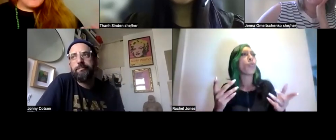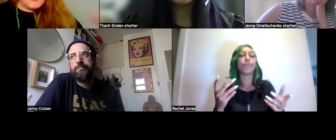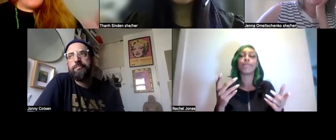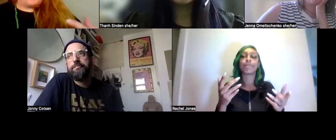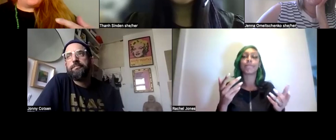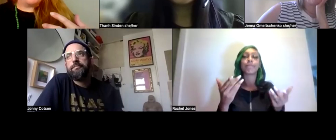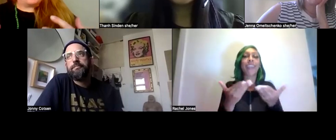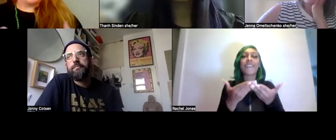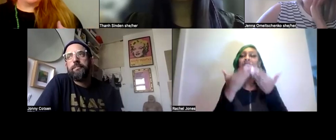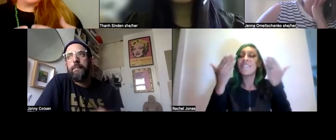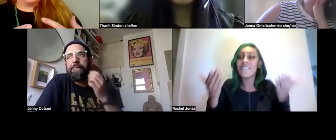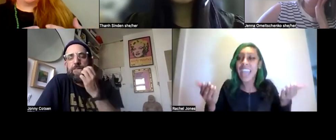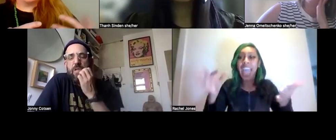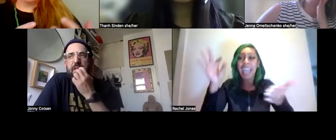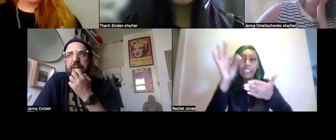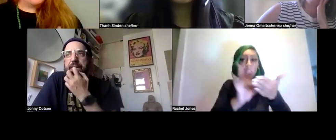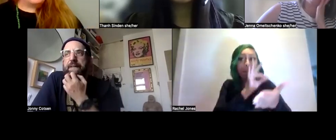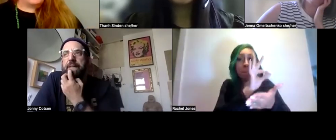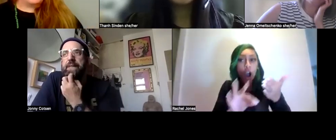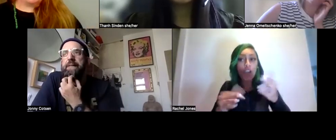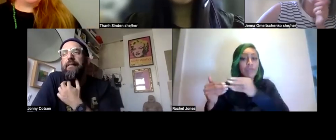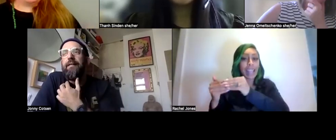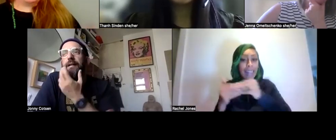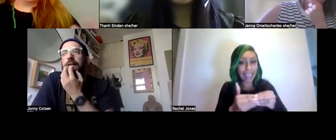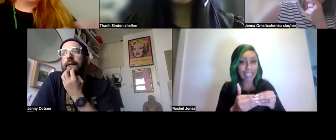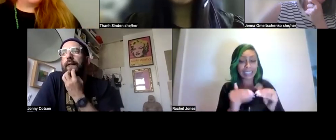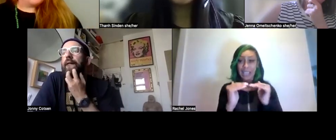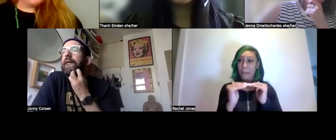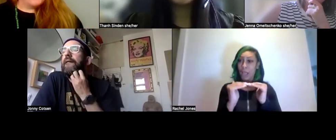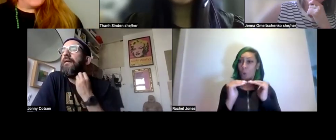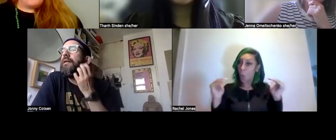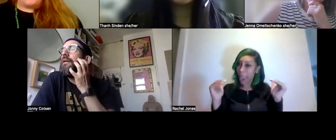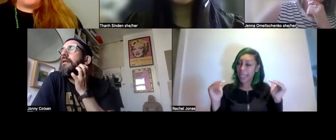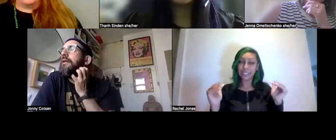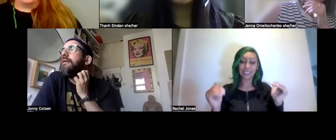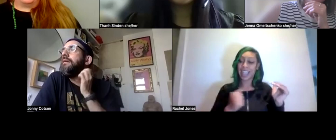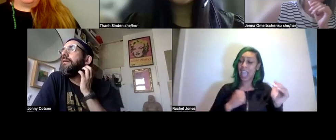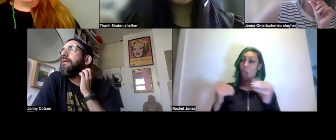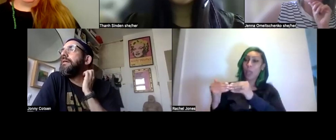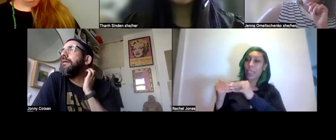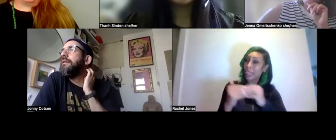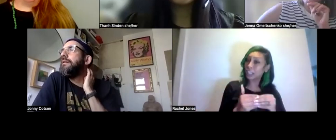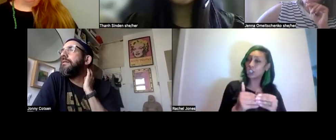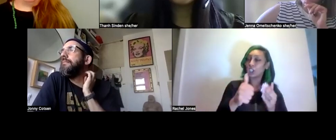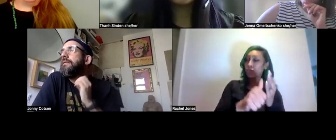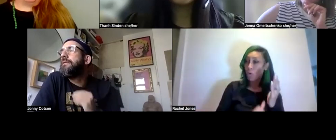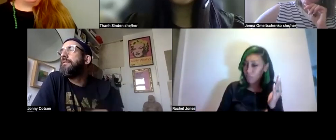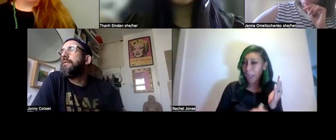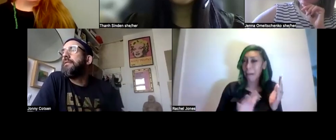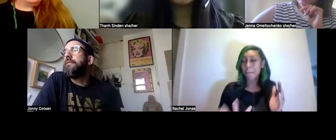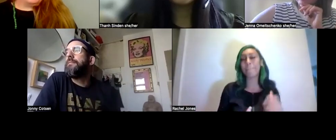democratize leadership and create more equality across the leadership of our programs. It has